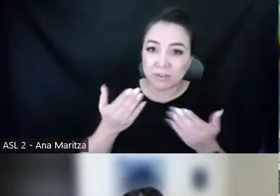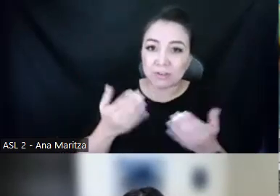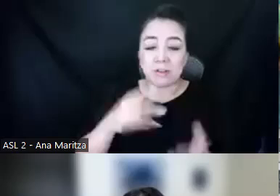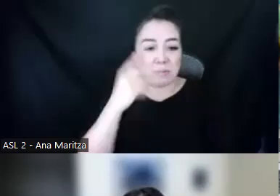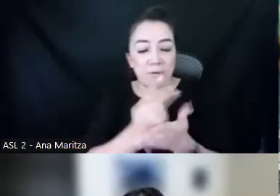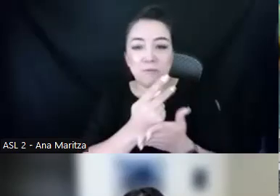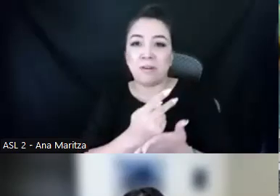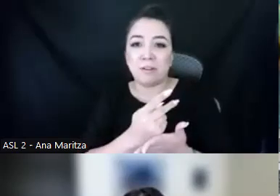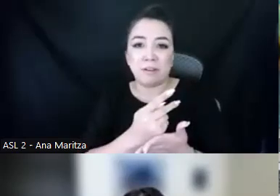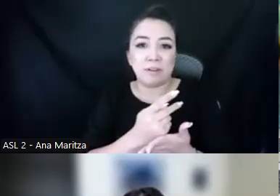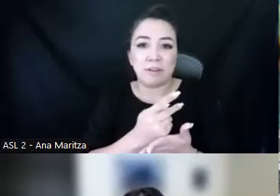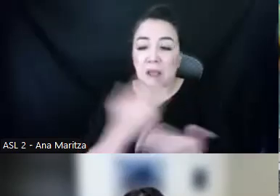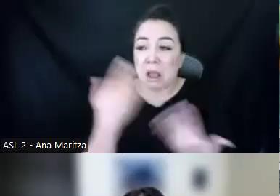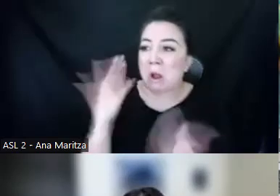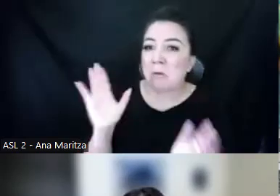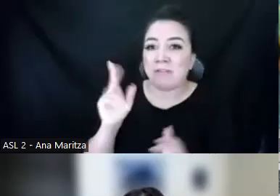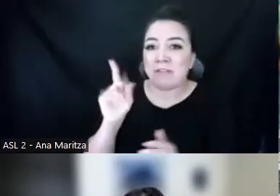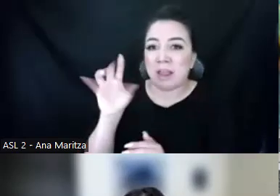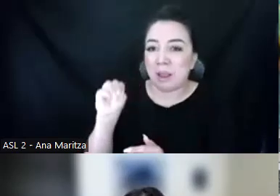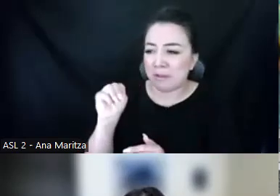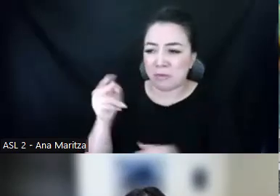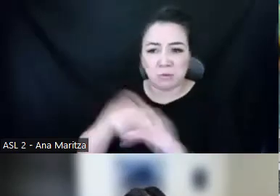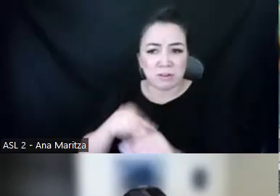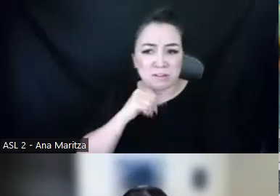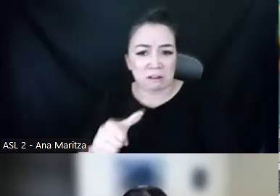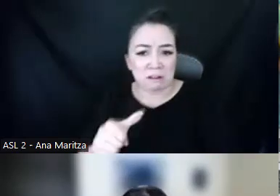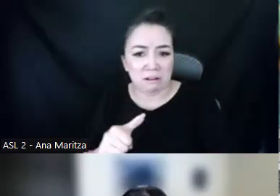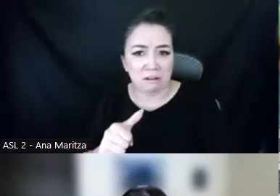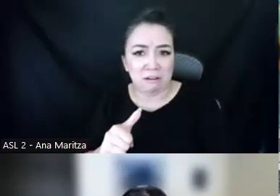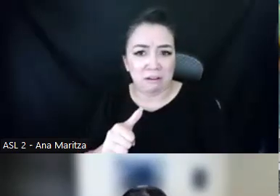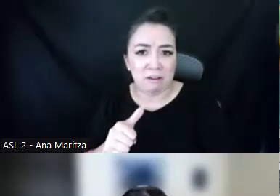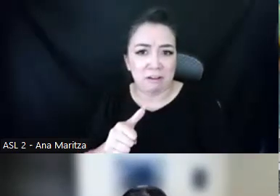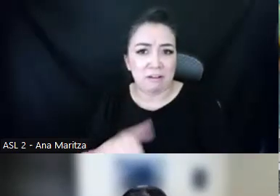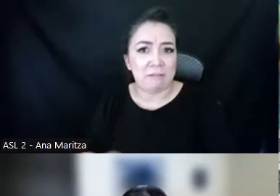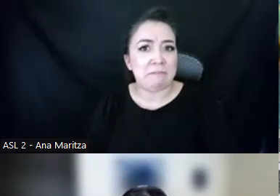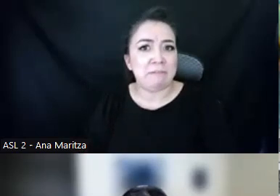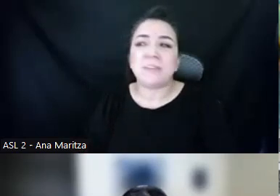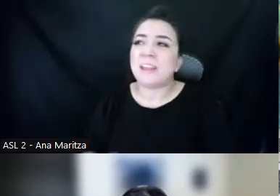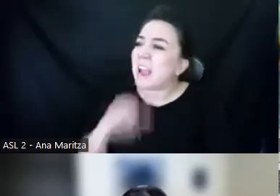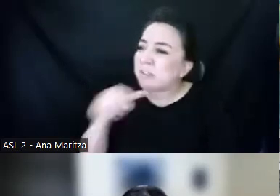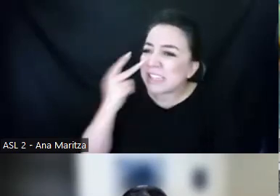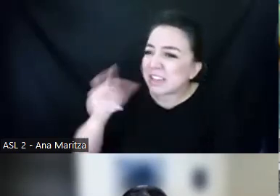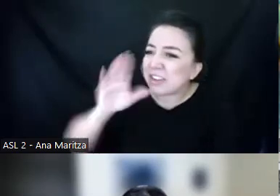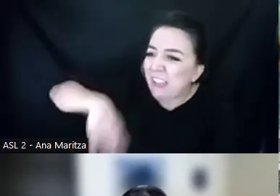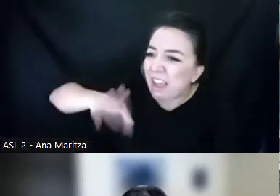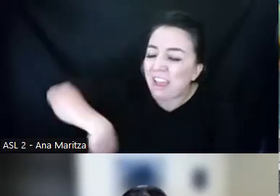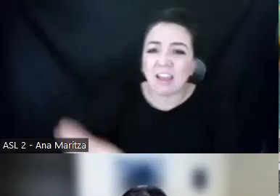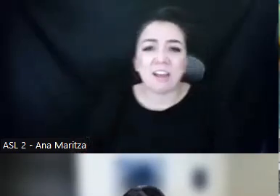approval. And what I don't know is if Kim has already joined us or not. I don't see her yet.